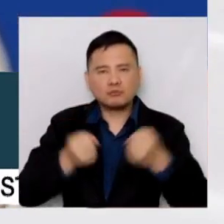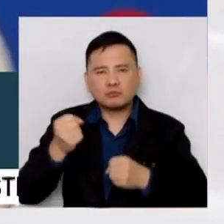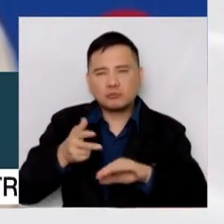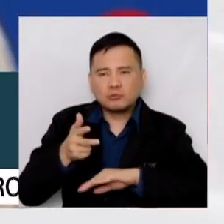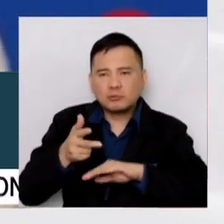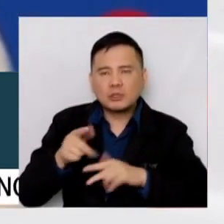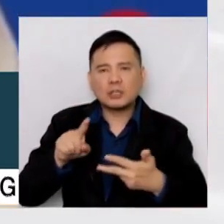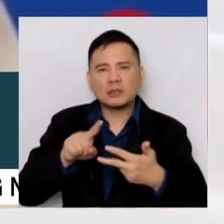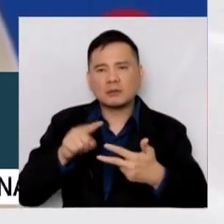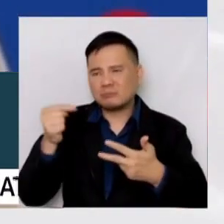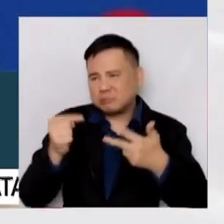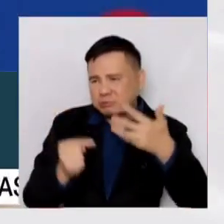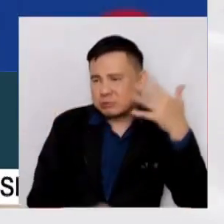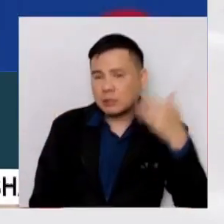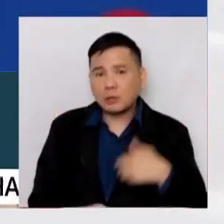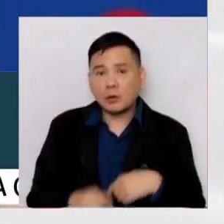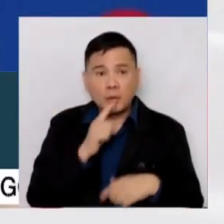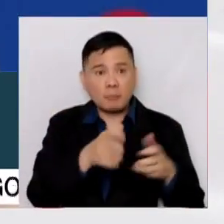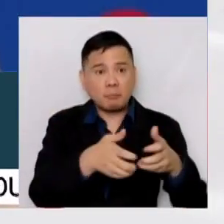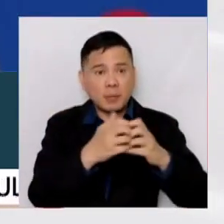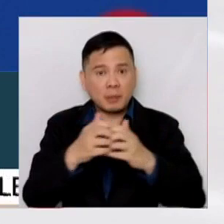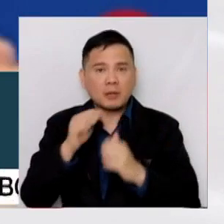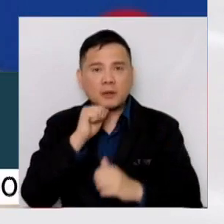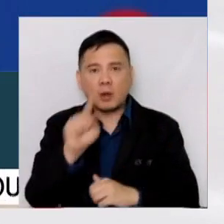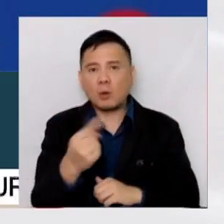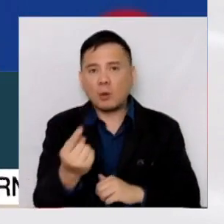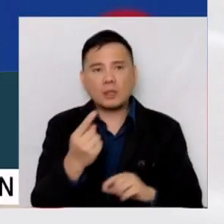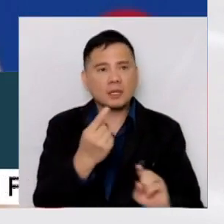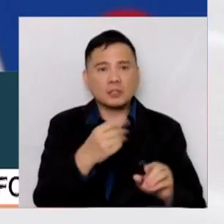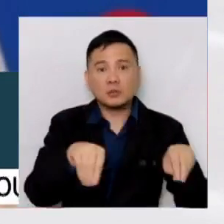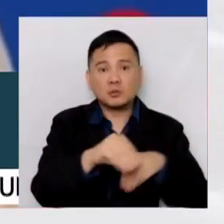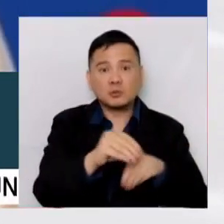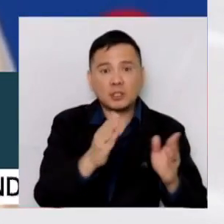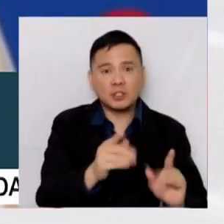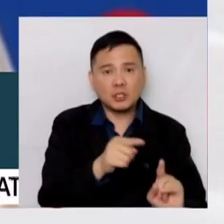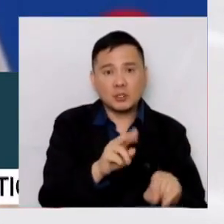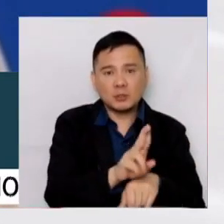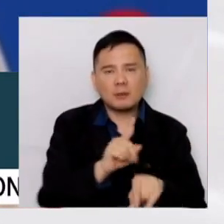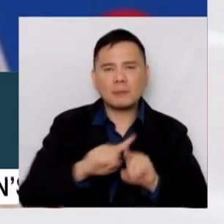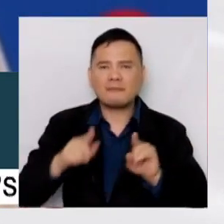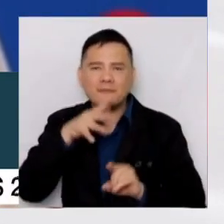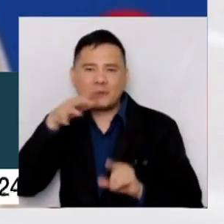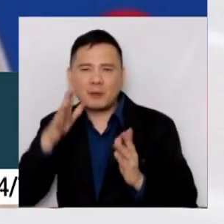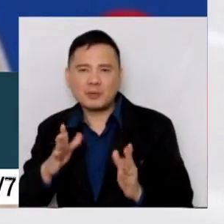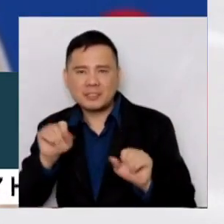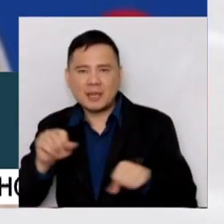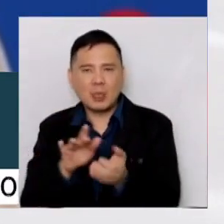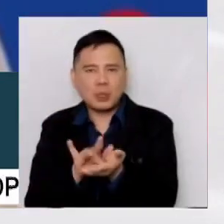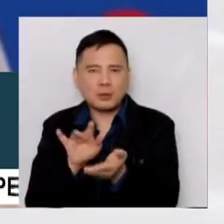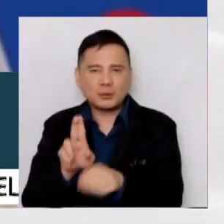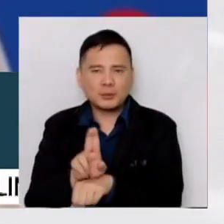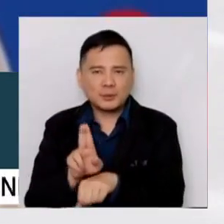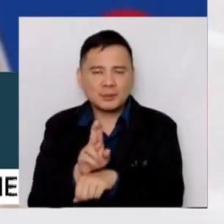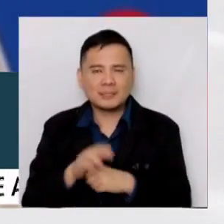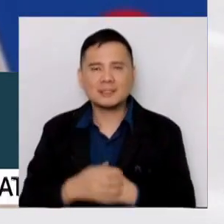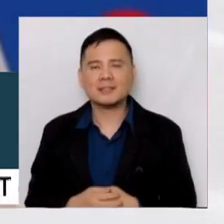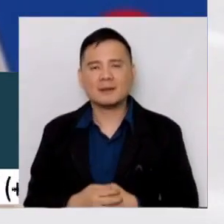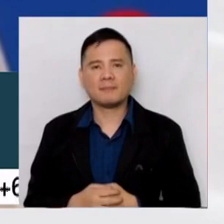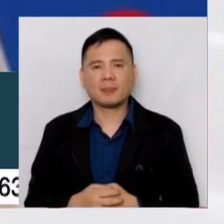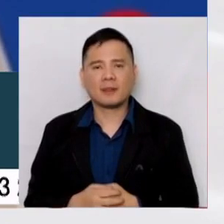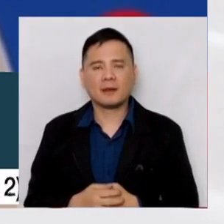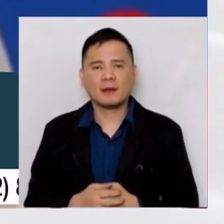used not just by traders, but by farmers actually selling their products. They can have access to trucks, they can have